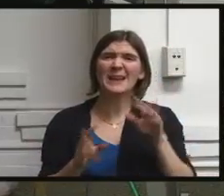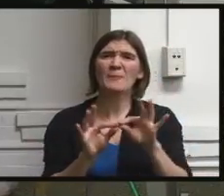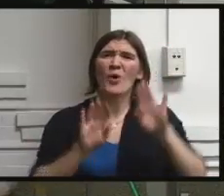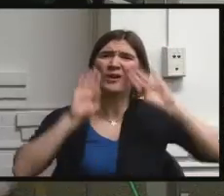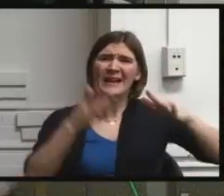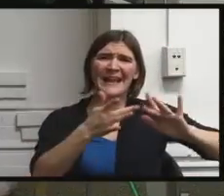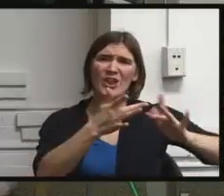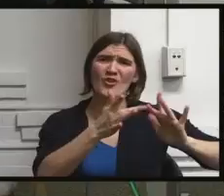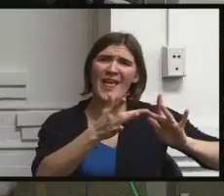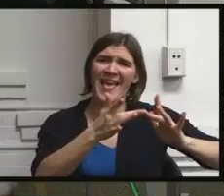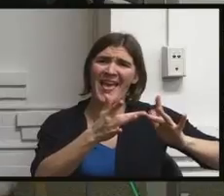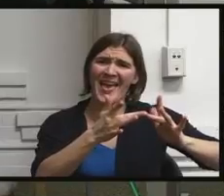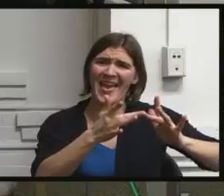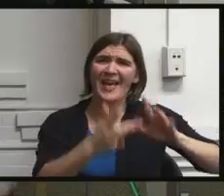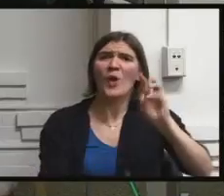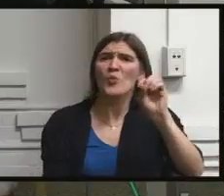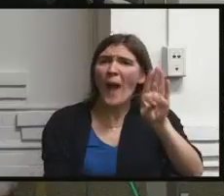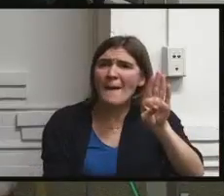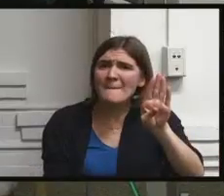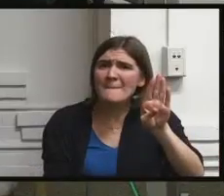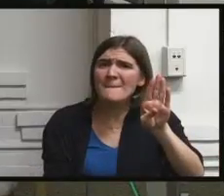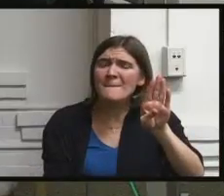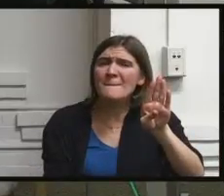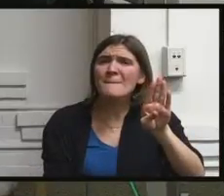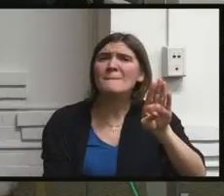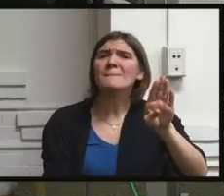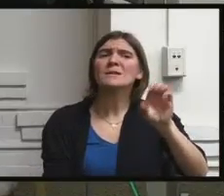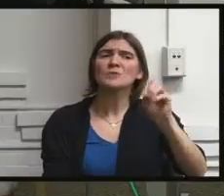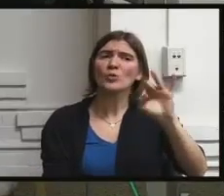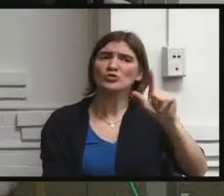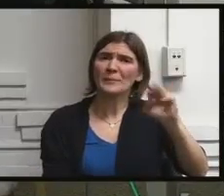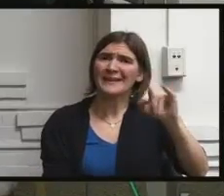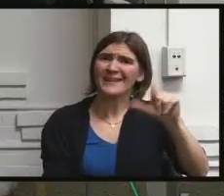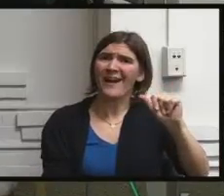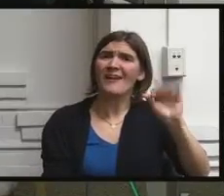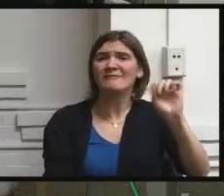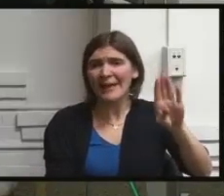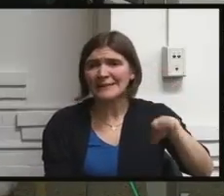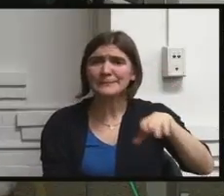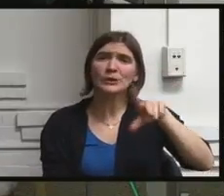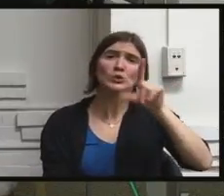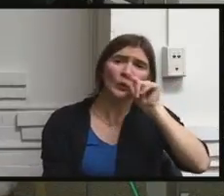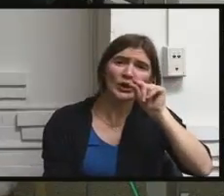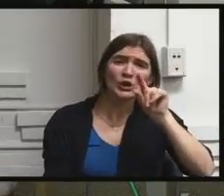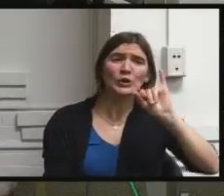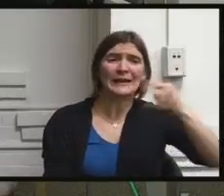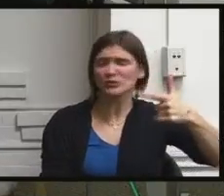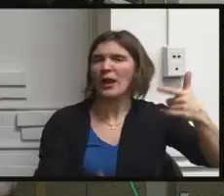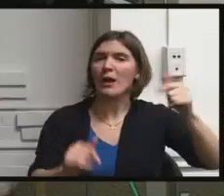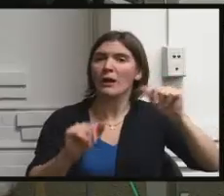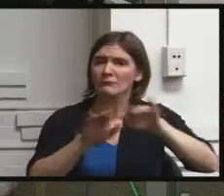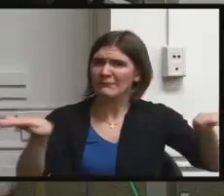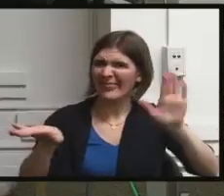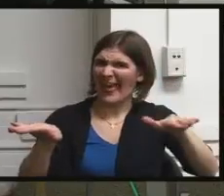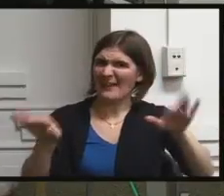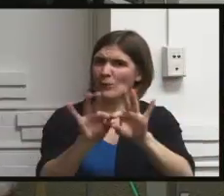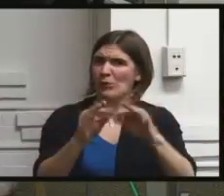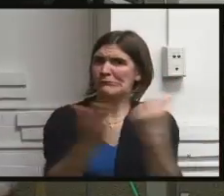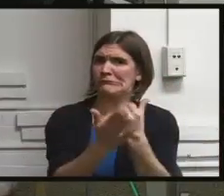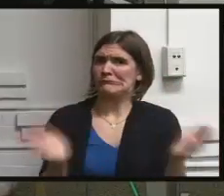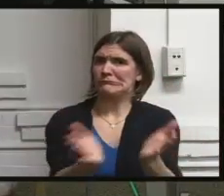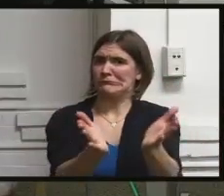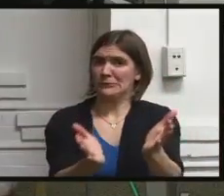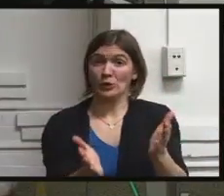on the internet, focus on the web, focus on social media. So if any of you have had the opportunity,